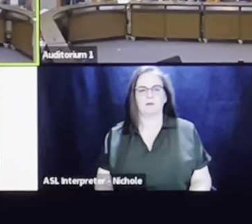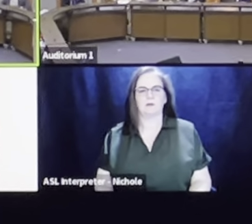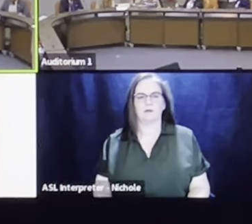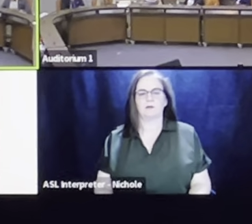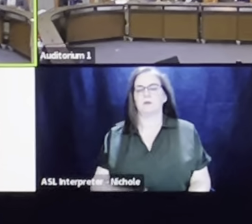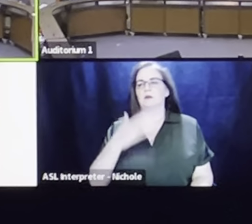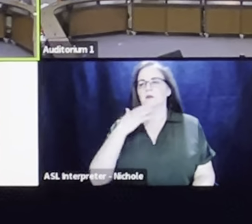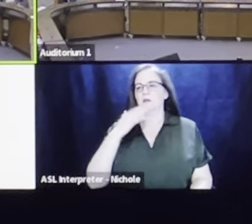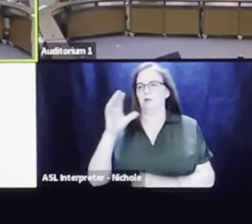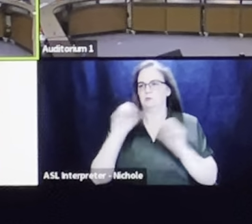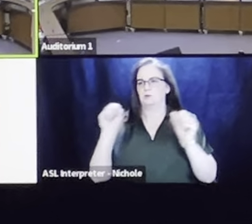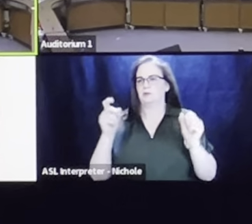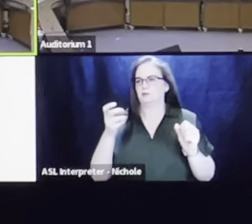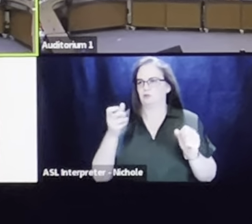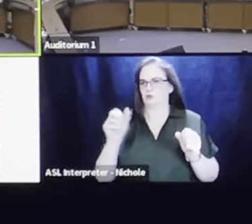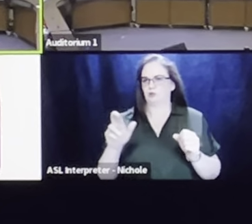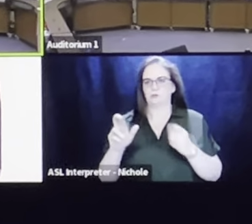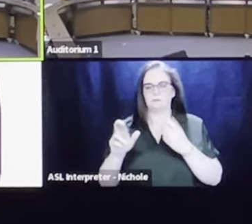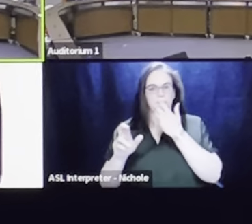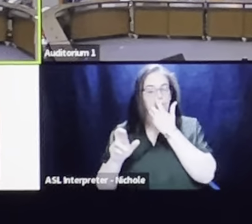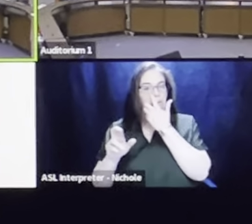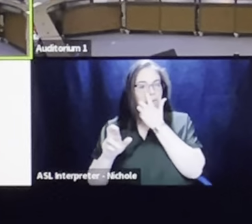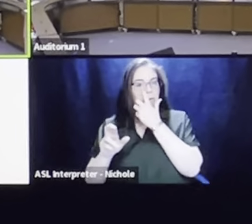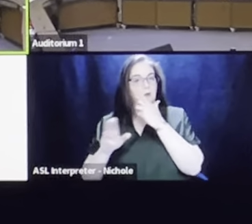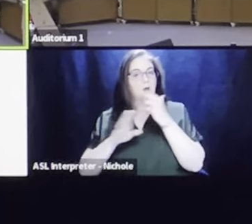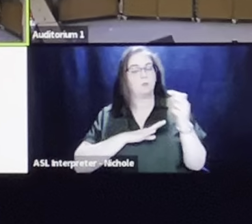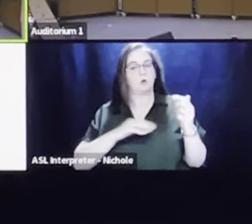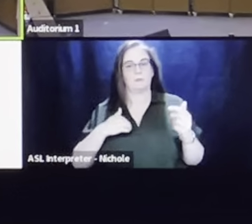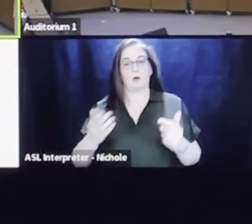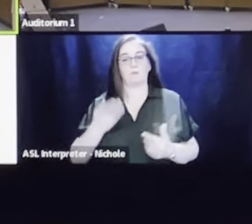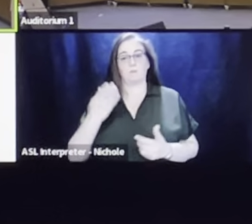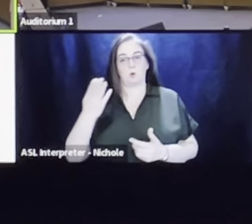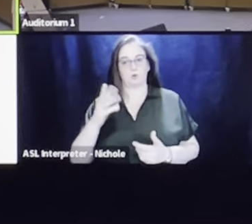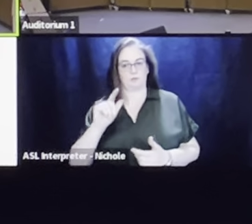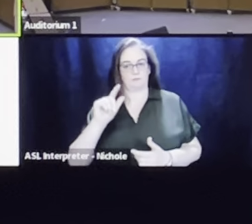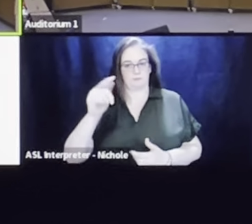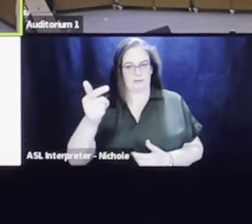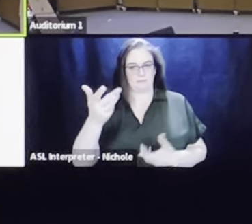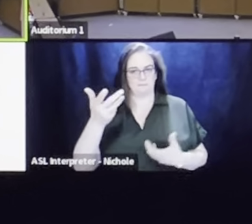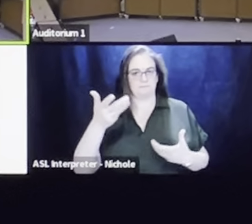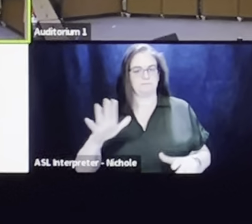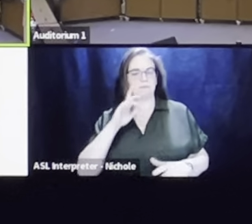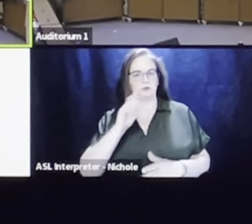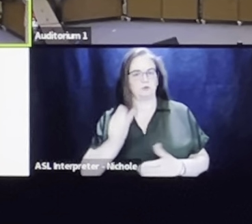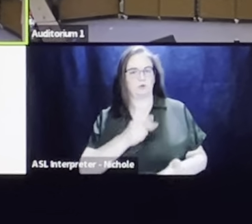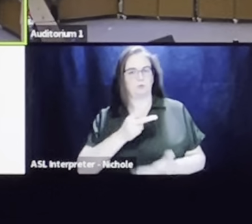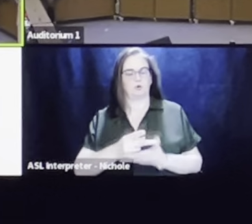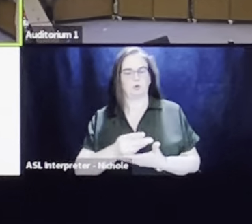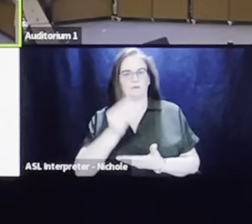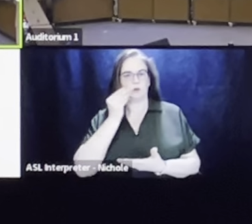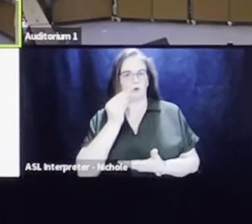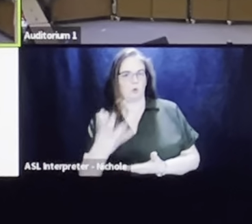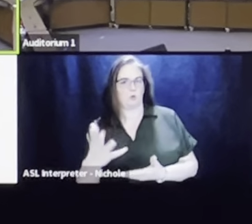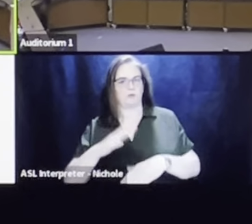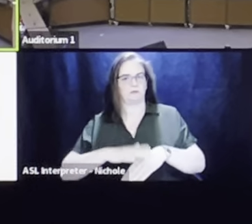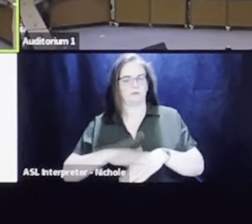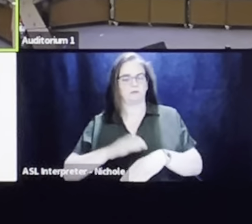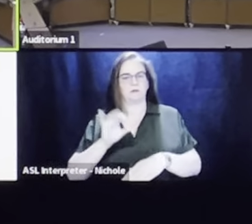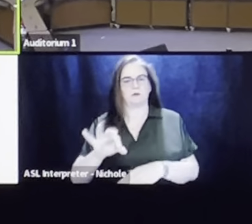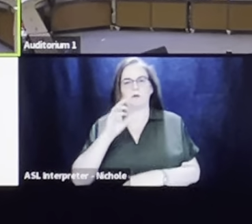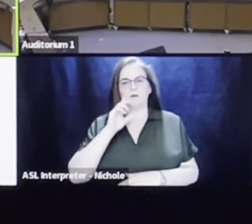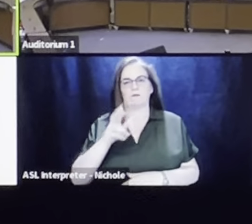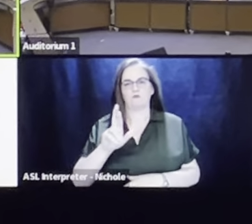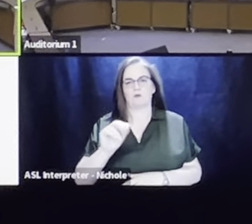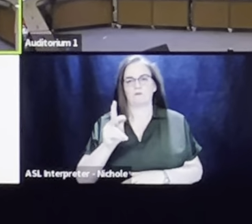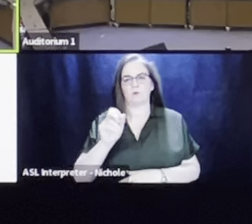Thank you, President Streeter. Board members, a motion has been made and seconded to approve the notice of revocation for Franklintowne